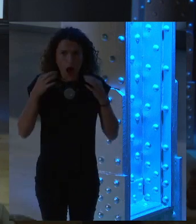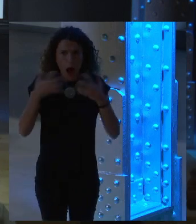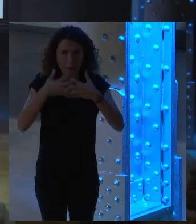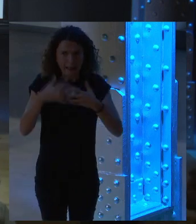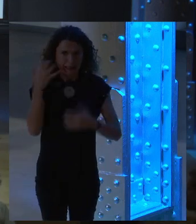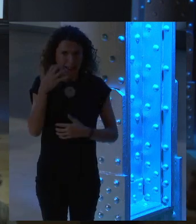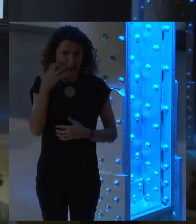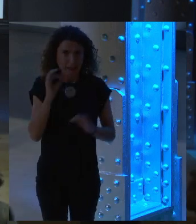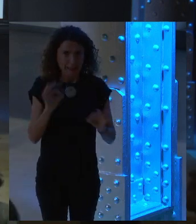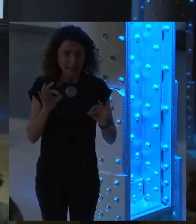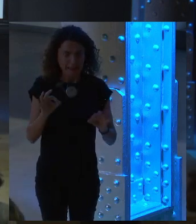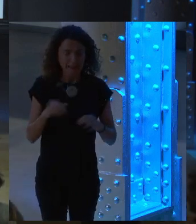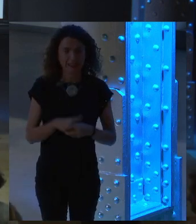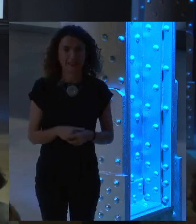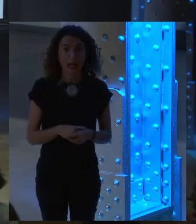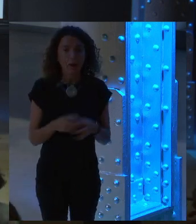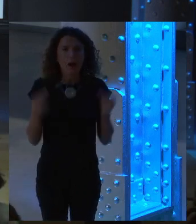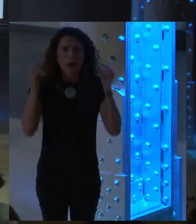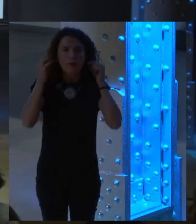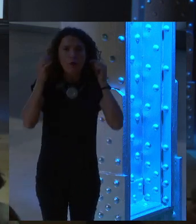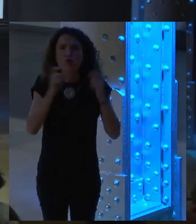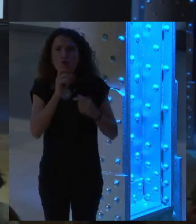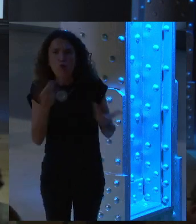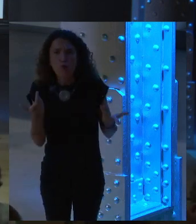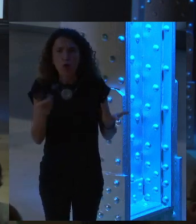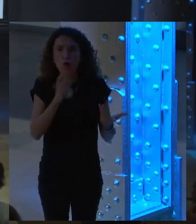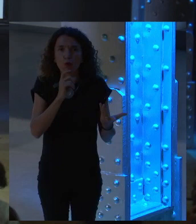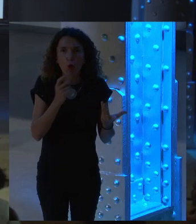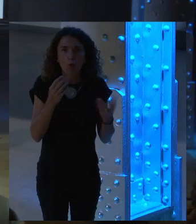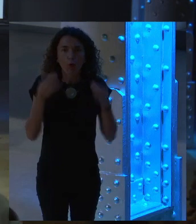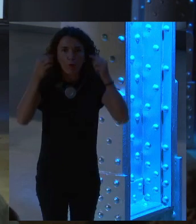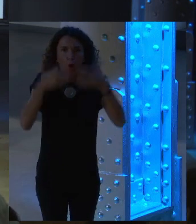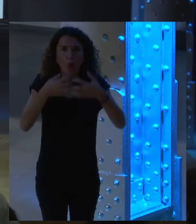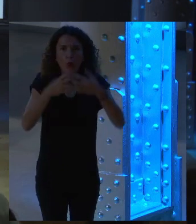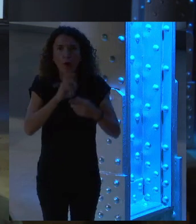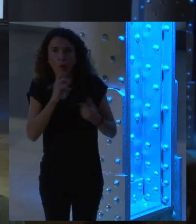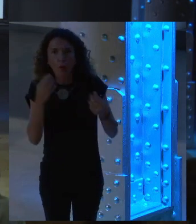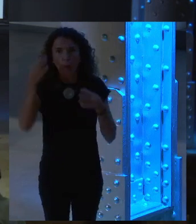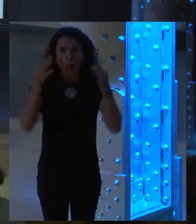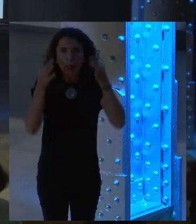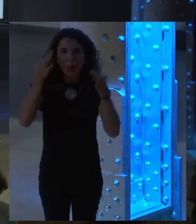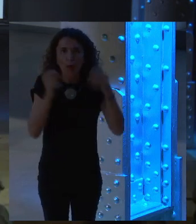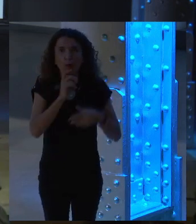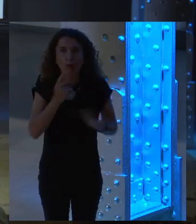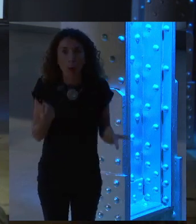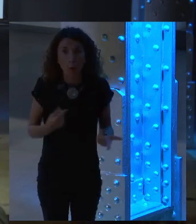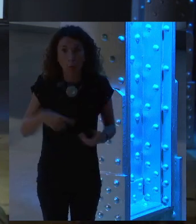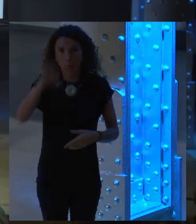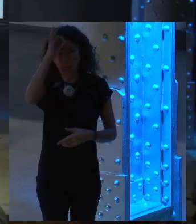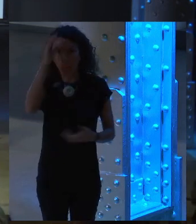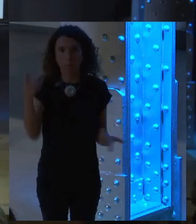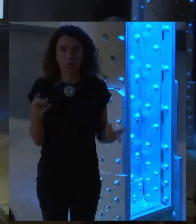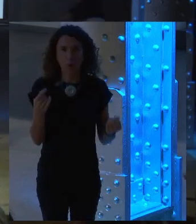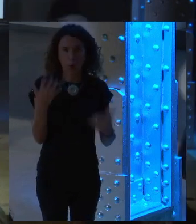Okay, I have to put this thing is like an insect, but I put it here. I think this, or maybe, I don't know, it's like ears